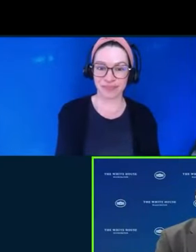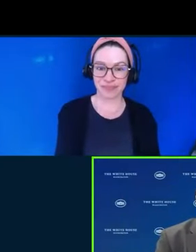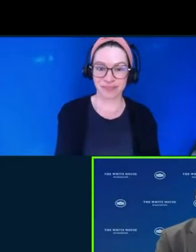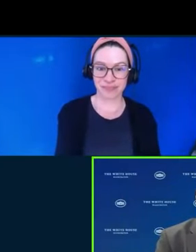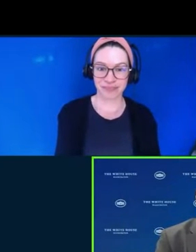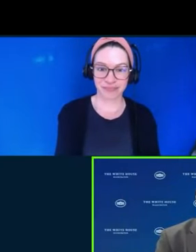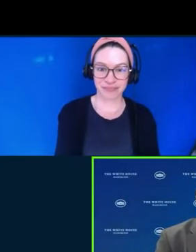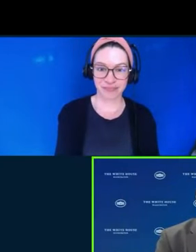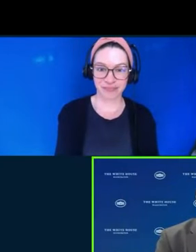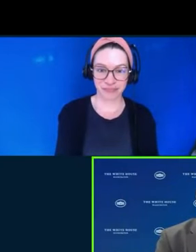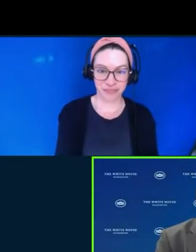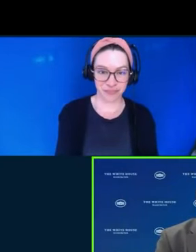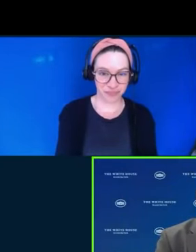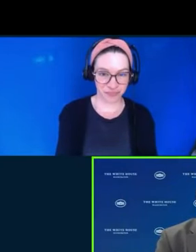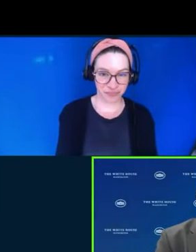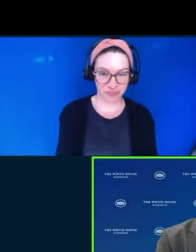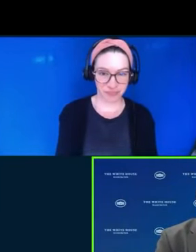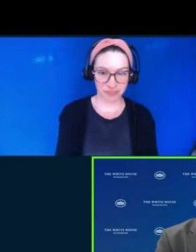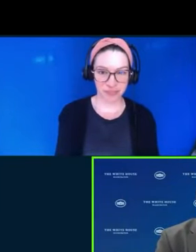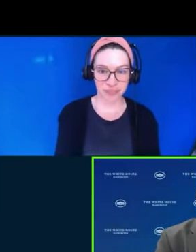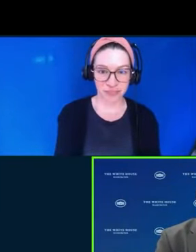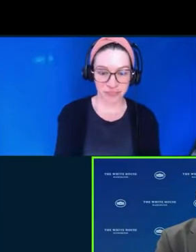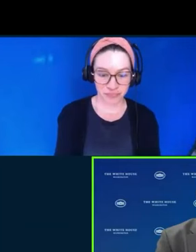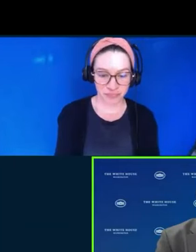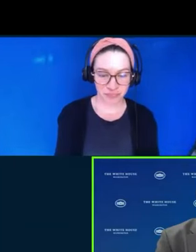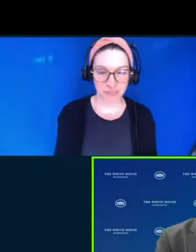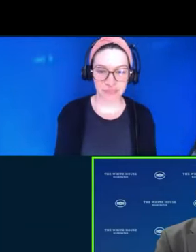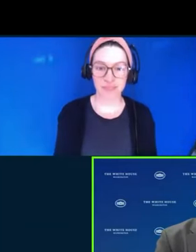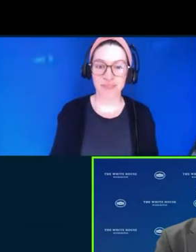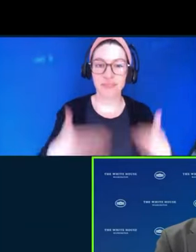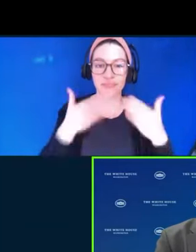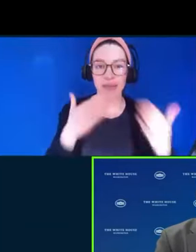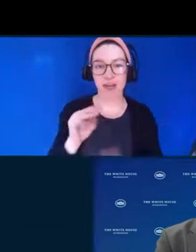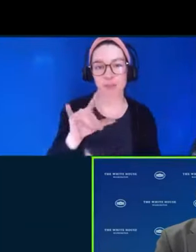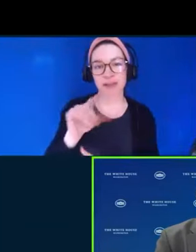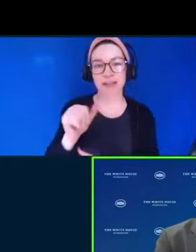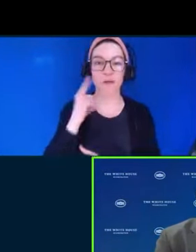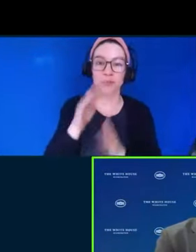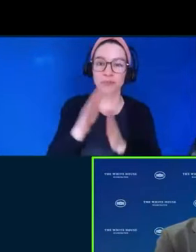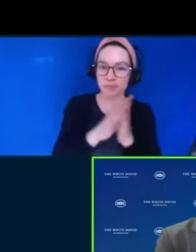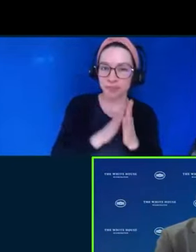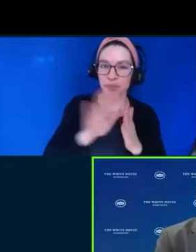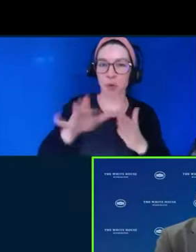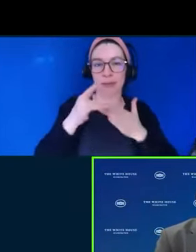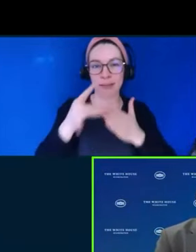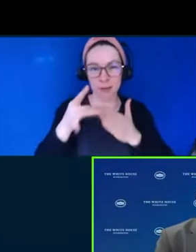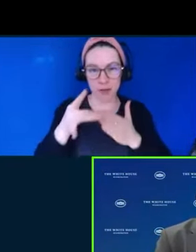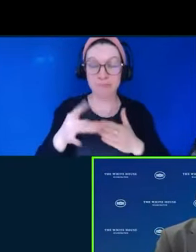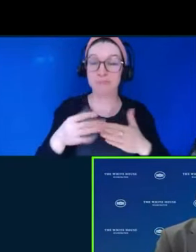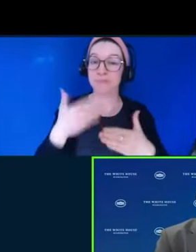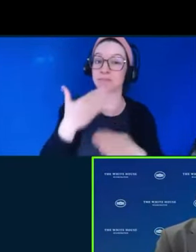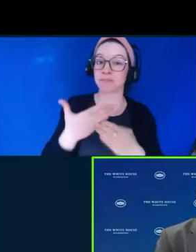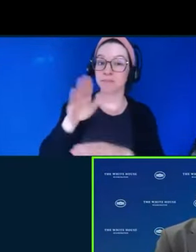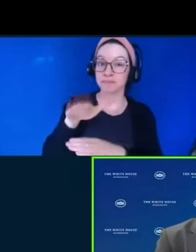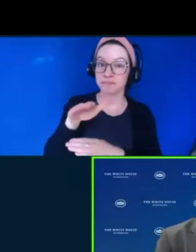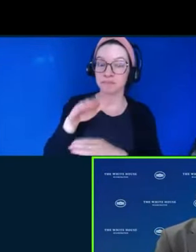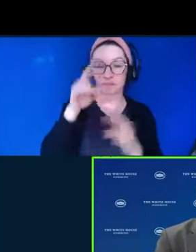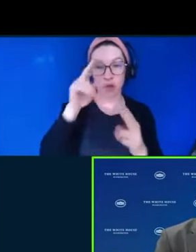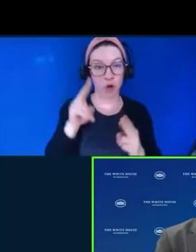Thank you, Melissa, and thank you for your enthusiasm and for your leadership. Good afternoon, everyone. It is an honor to be here